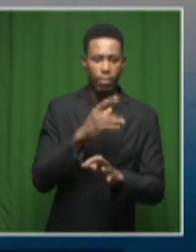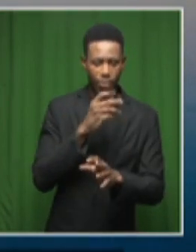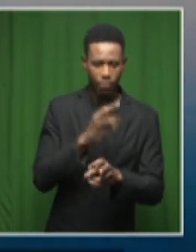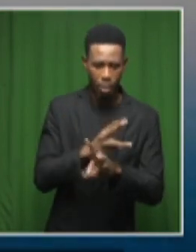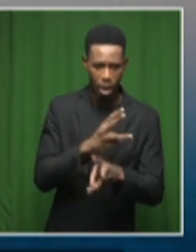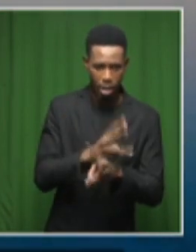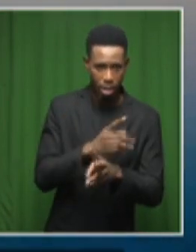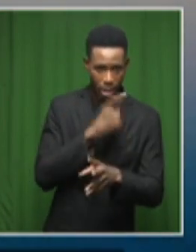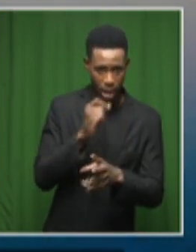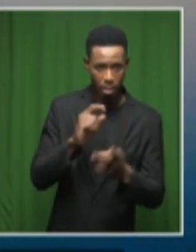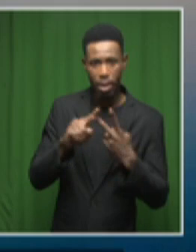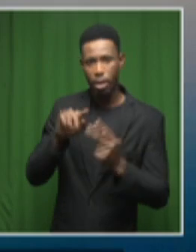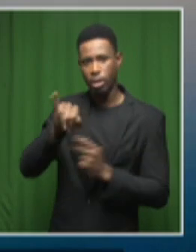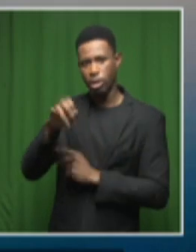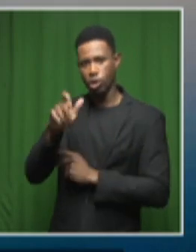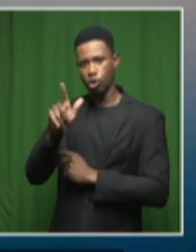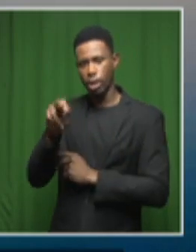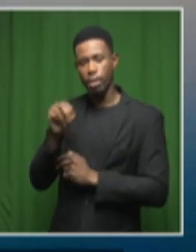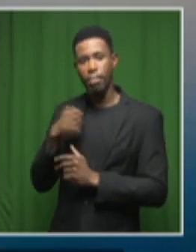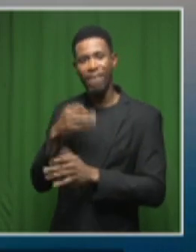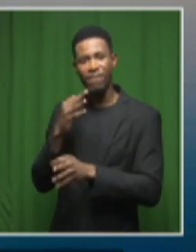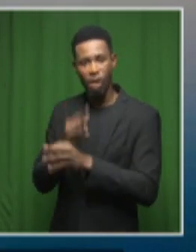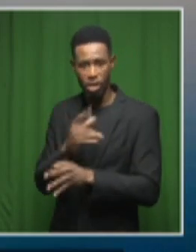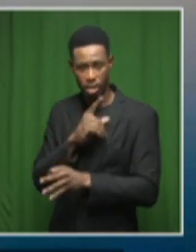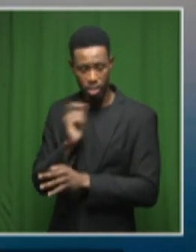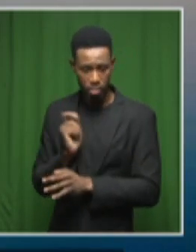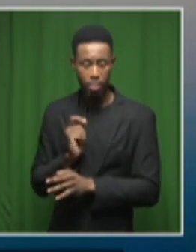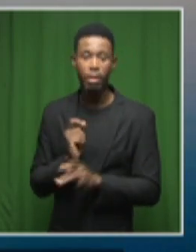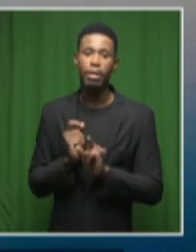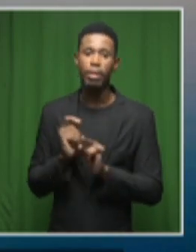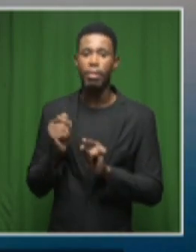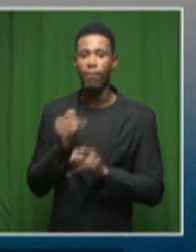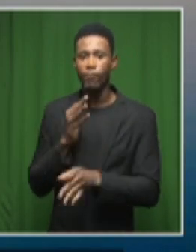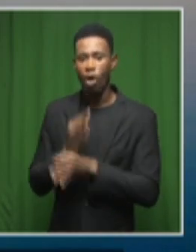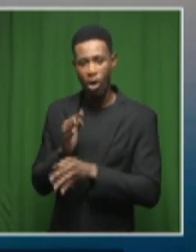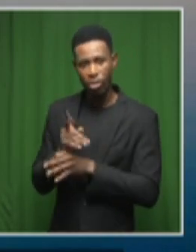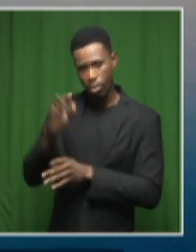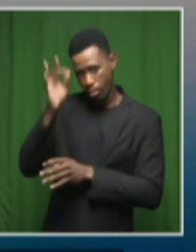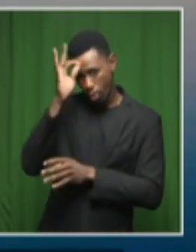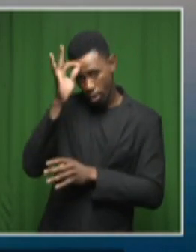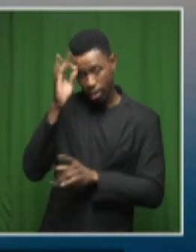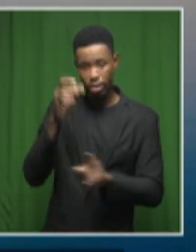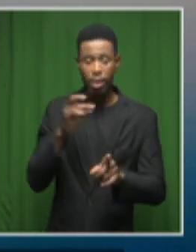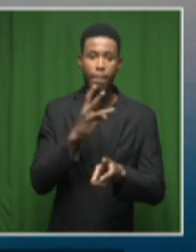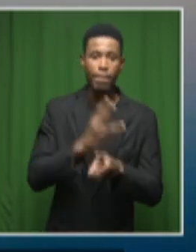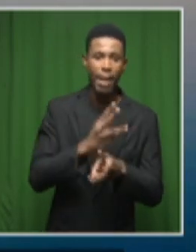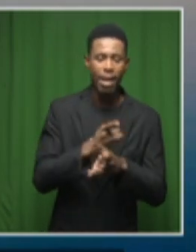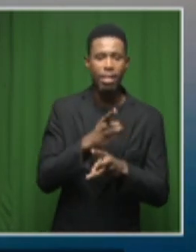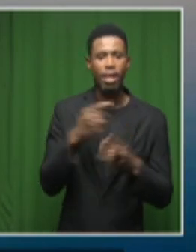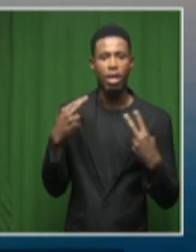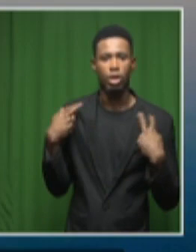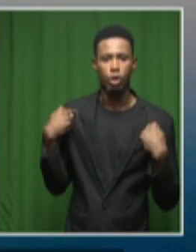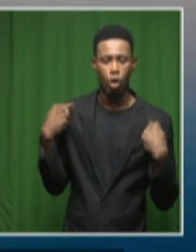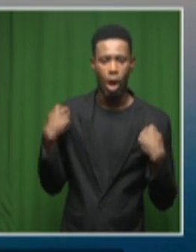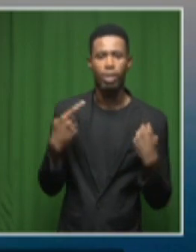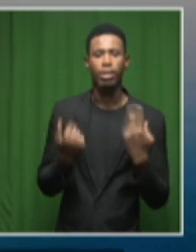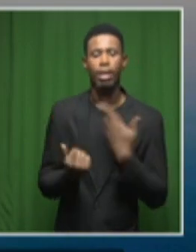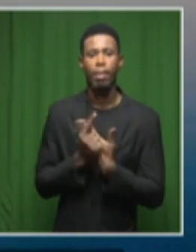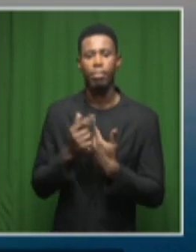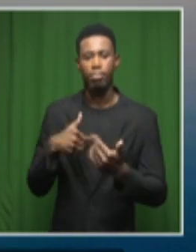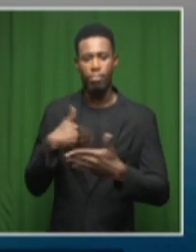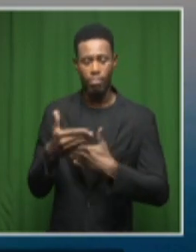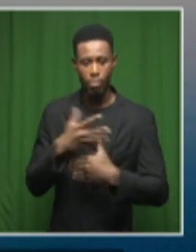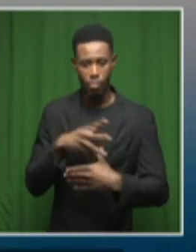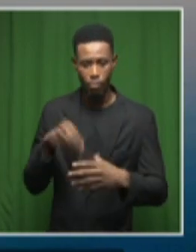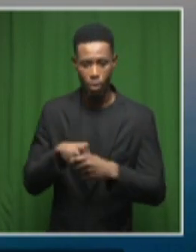careers, which one was a policeman and one was a nurse, and then they went into fashion and retail. What I